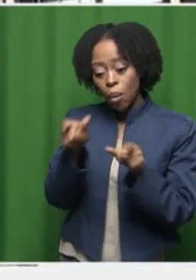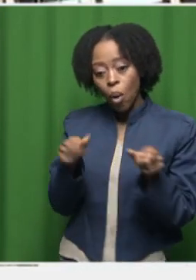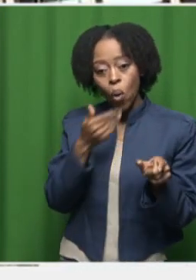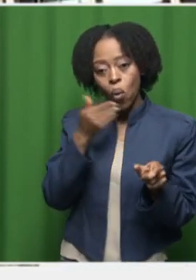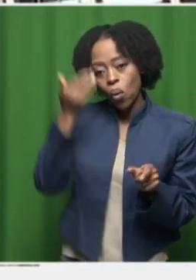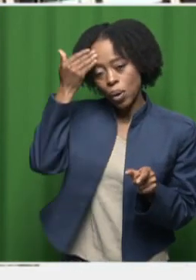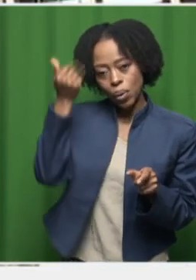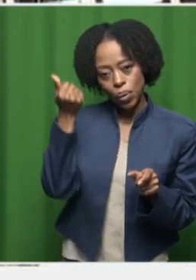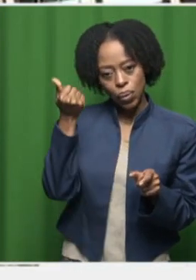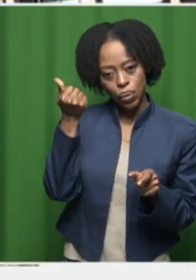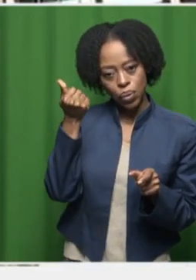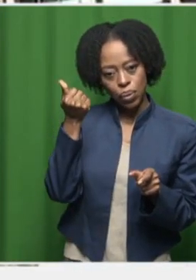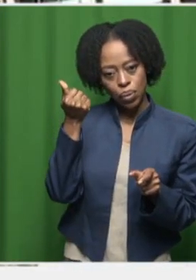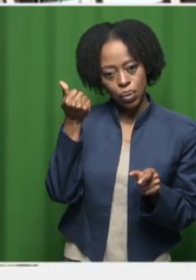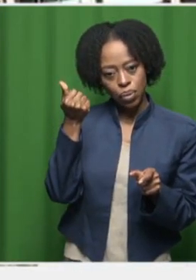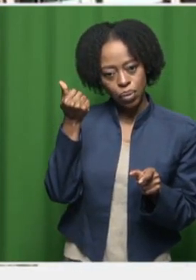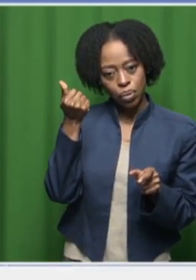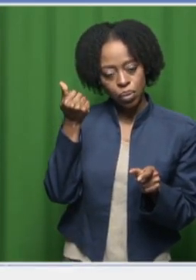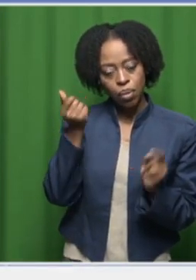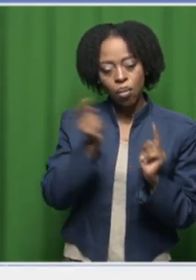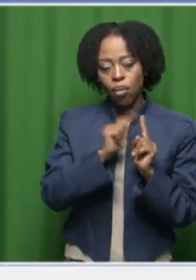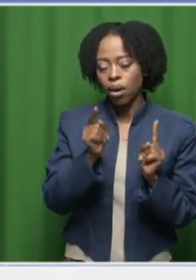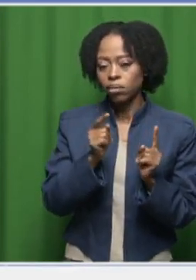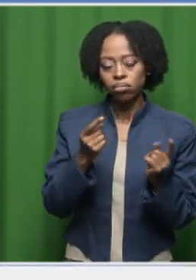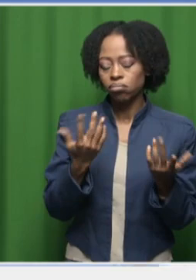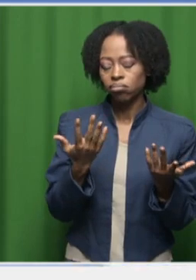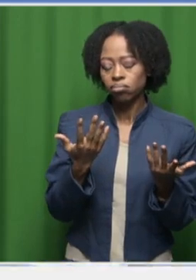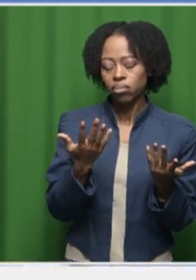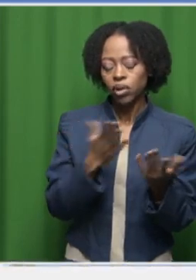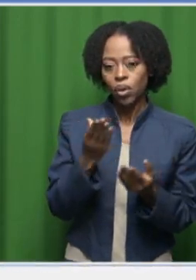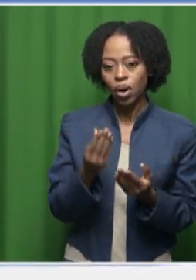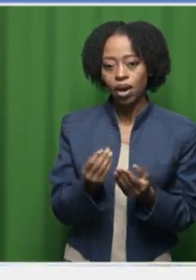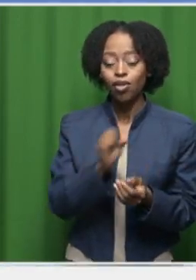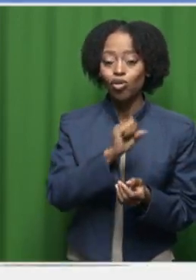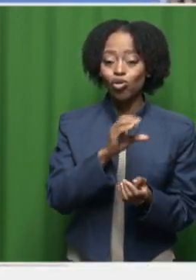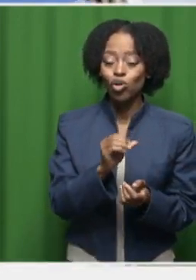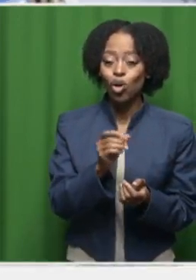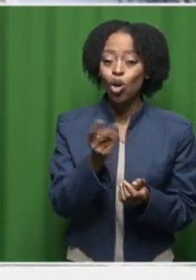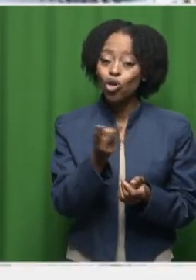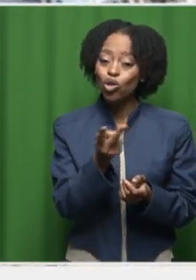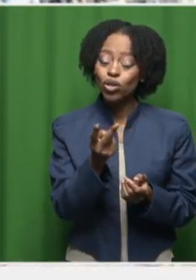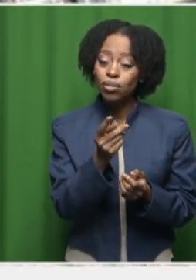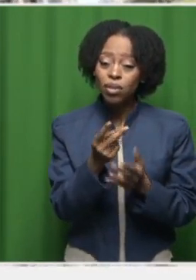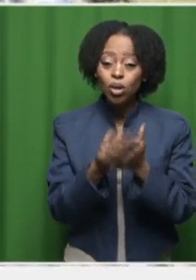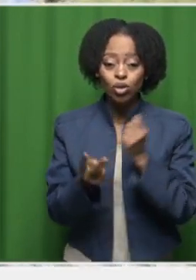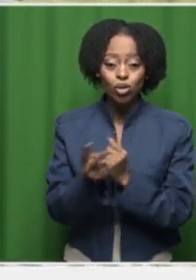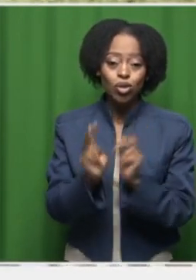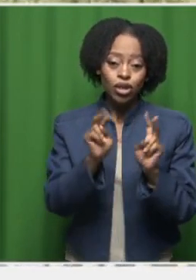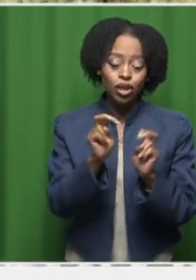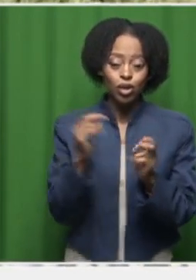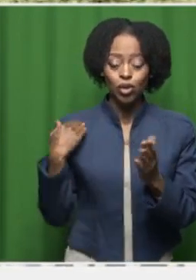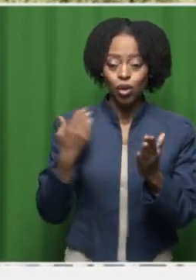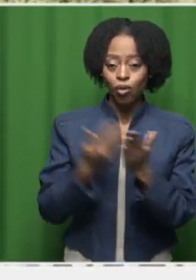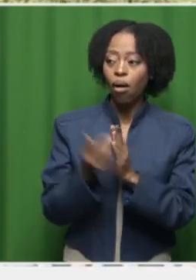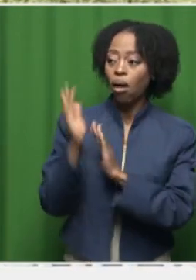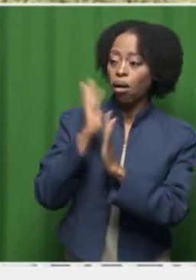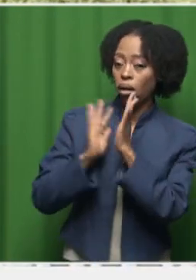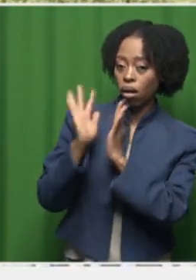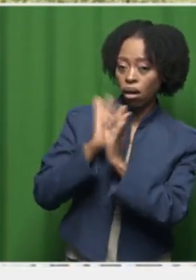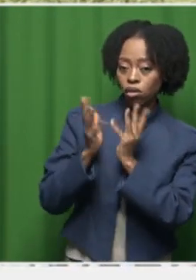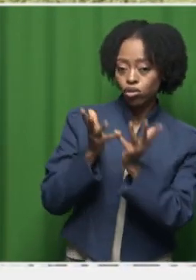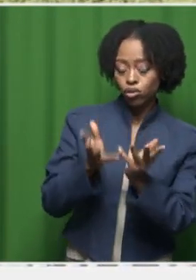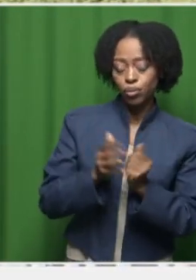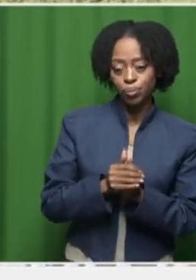whether it would be allowed for me to say them here, but I don't have the number list. So those are the two issues that we have been made wary